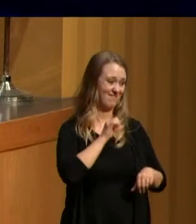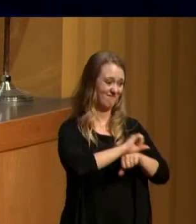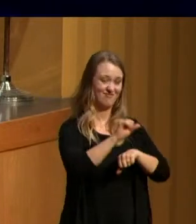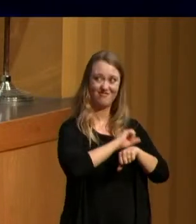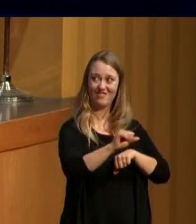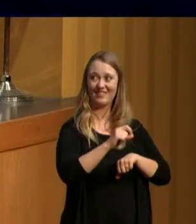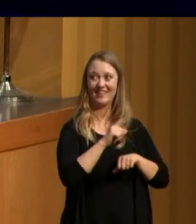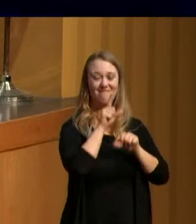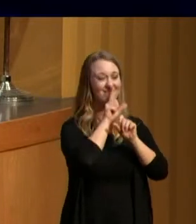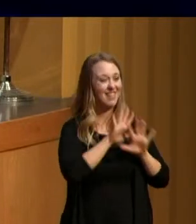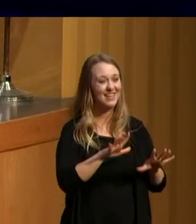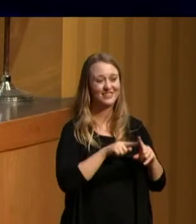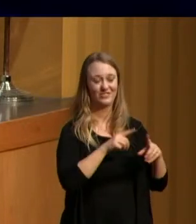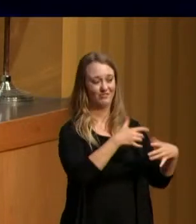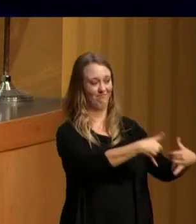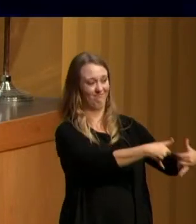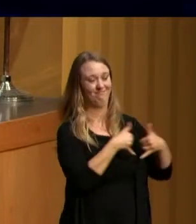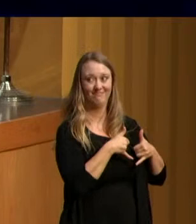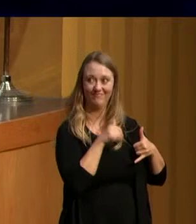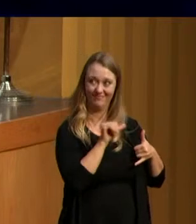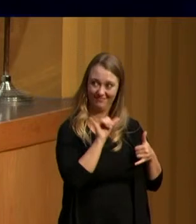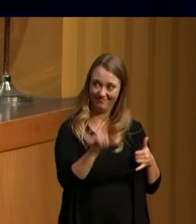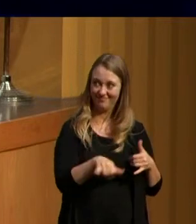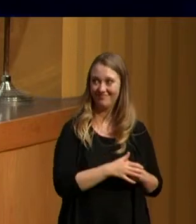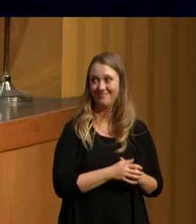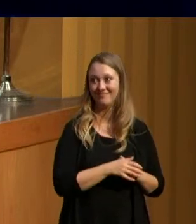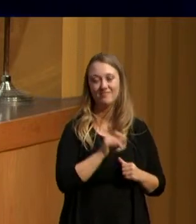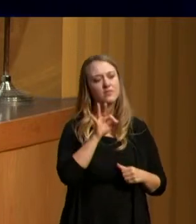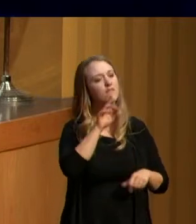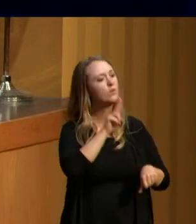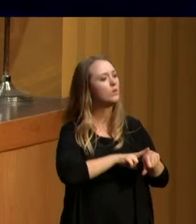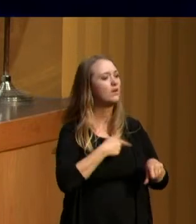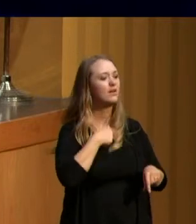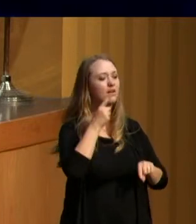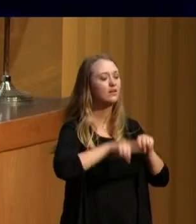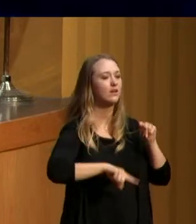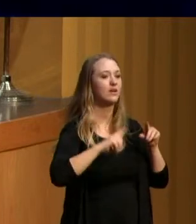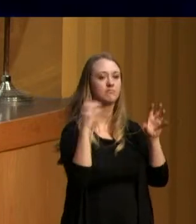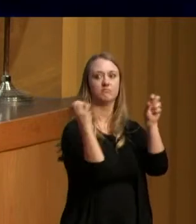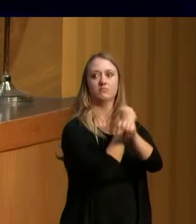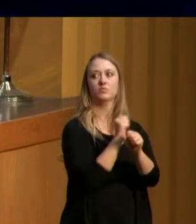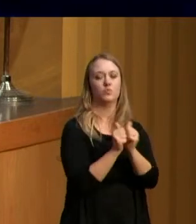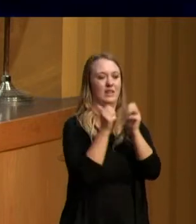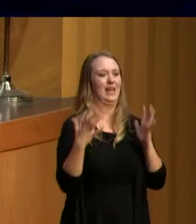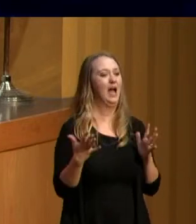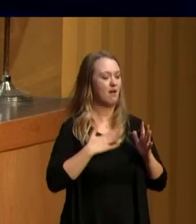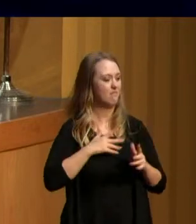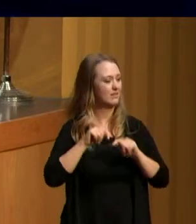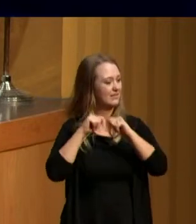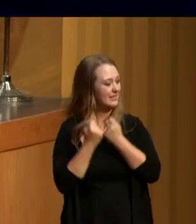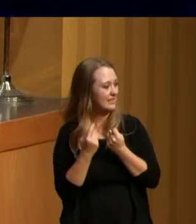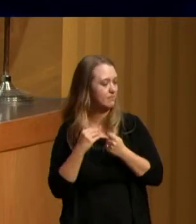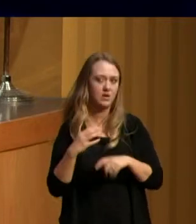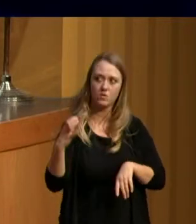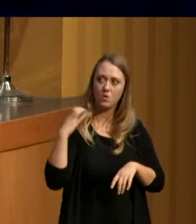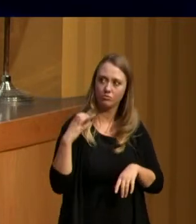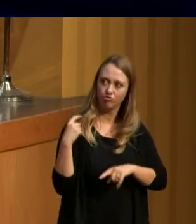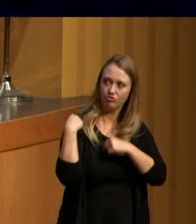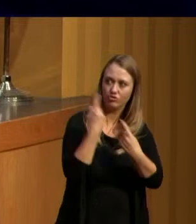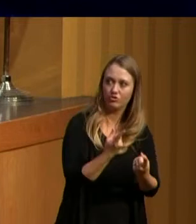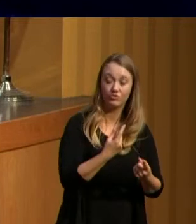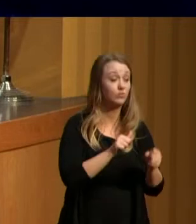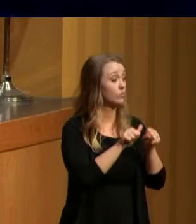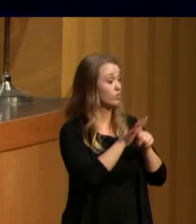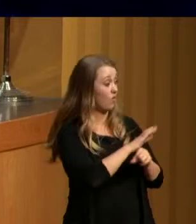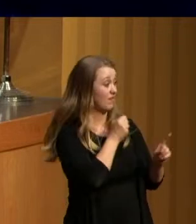earned an award such as this one. Of course, I couldn't have accomplished this without the help and encouragement of my teammates and amazing coaches. When COVID hit, I